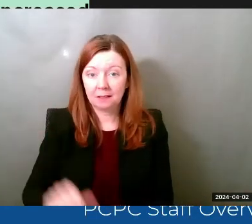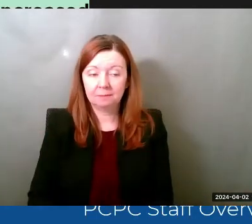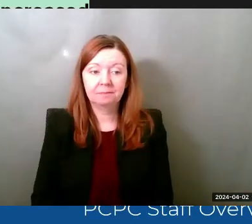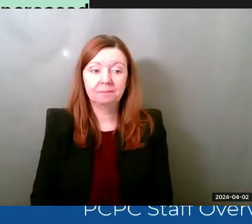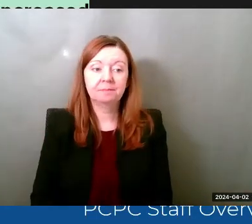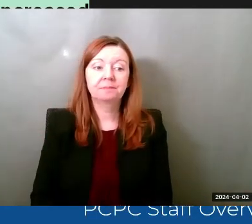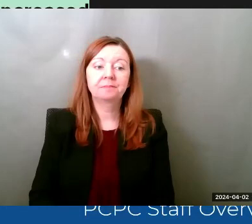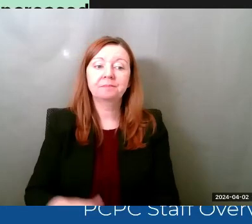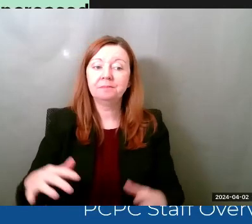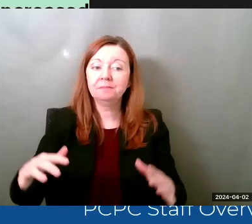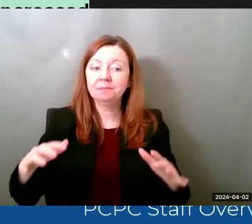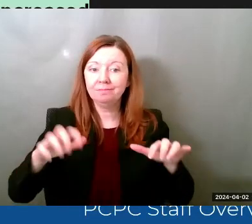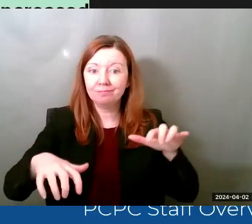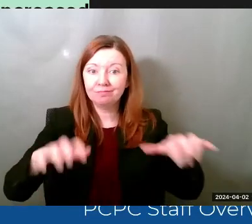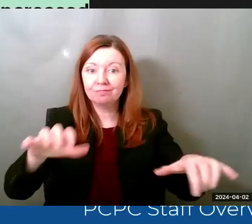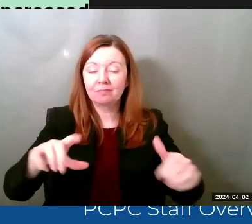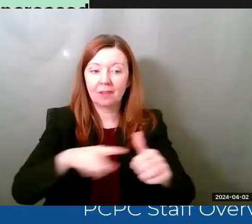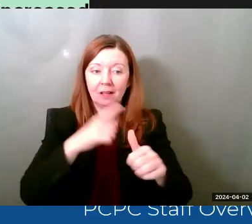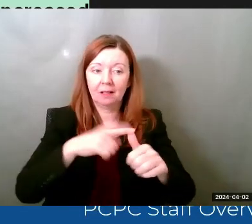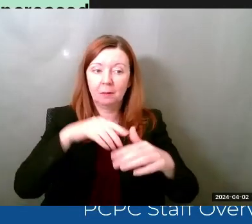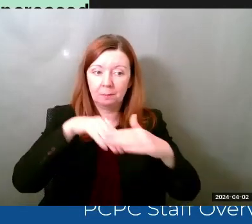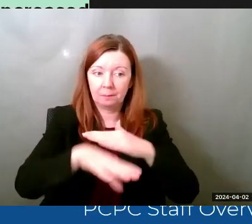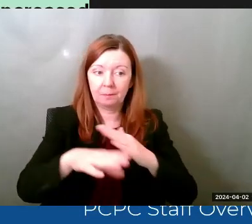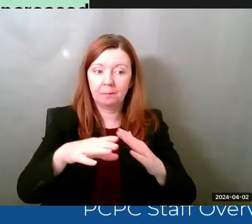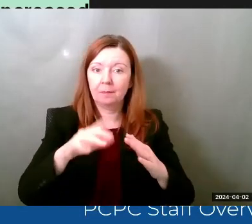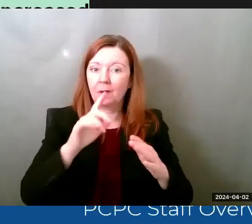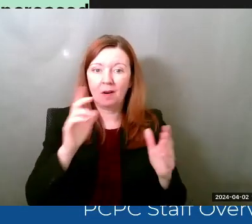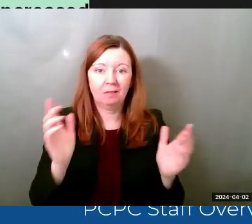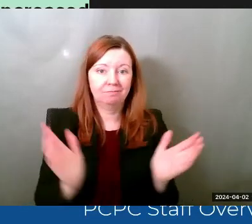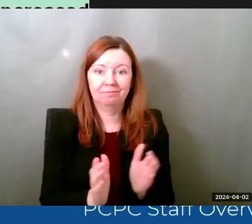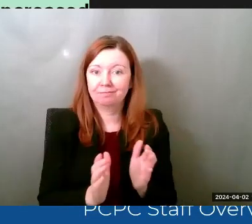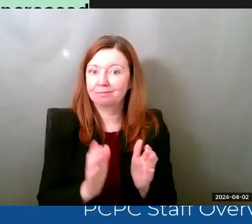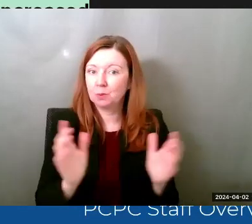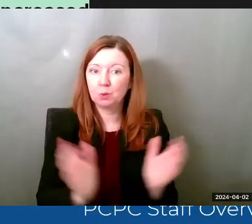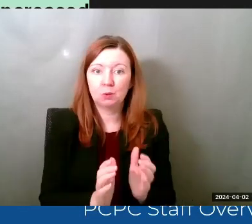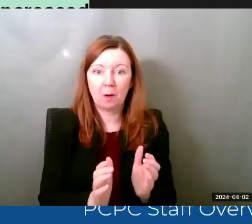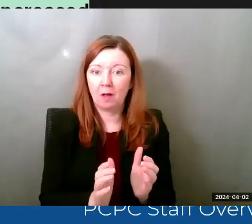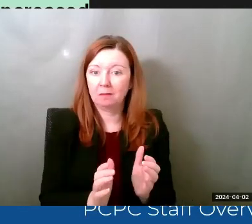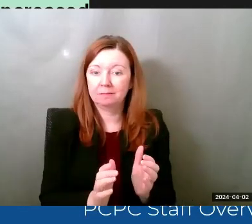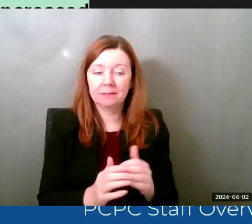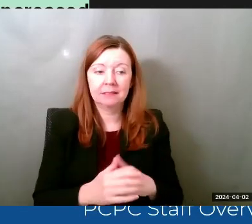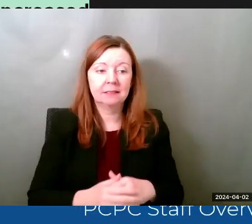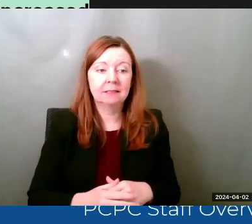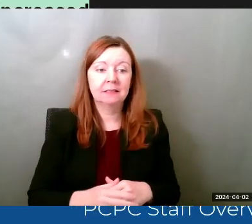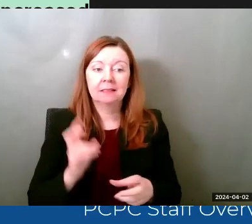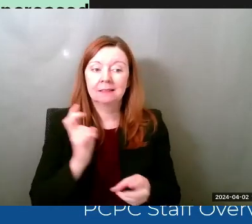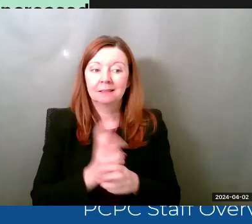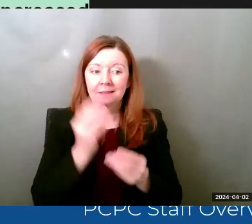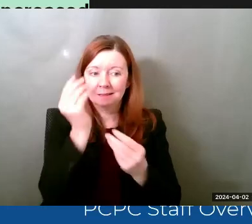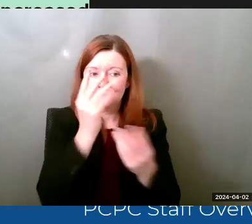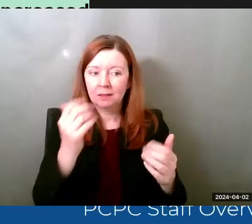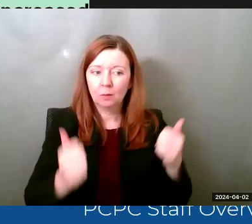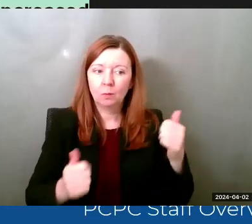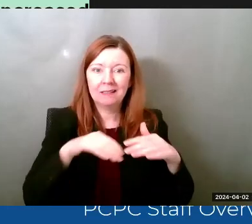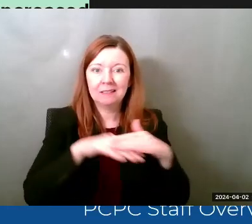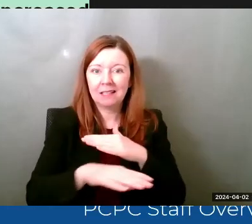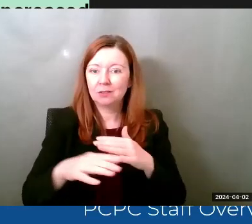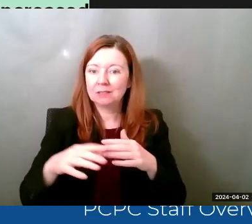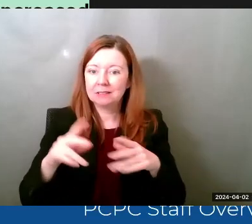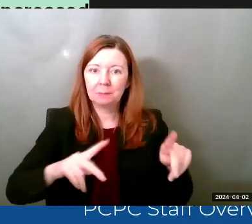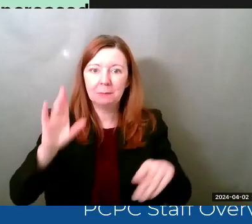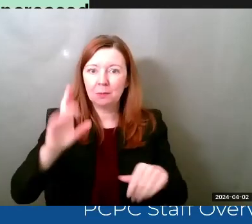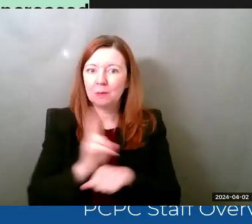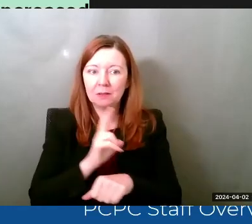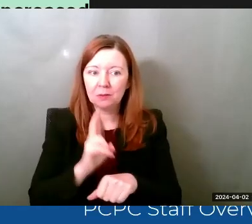The plazas at the principal points of entry are undersized. It is hard to dictate which entrance patrons will